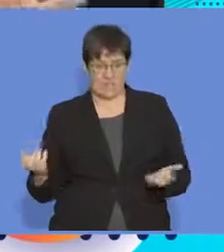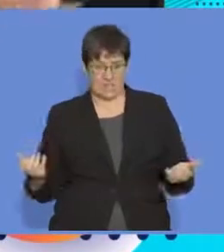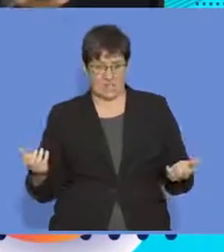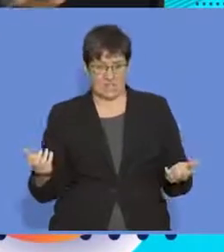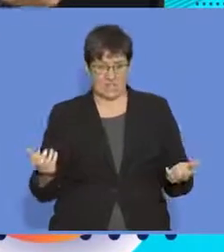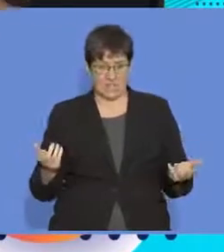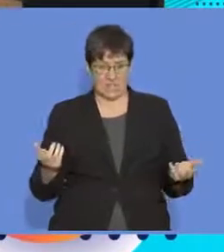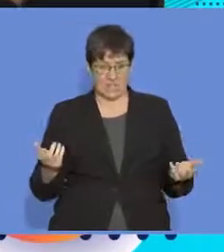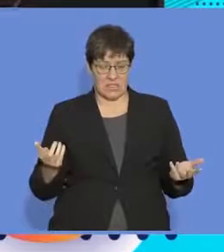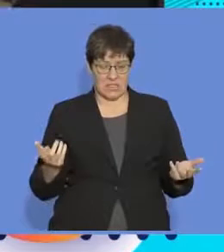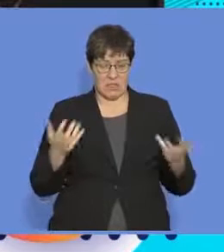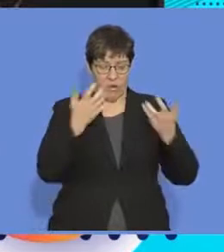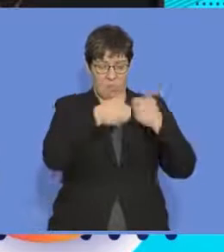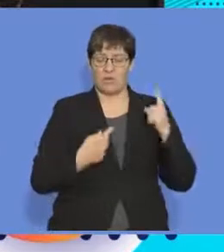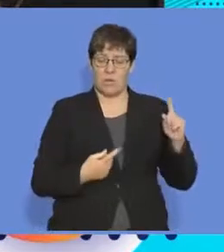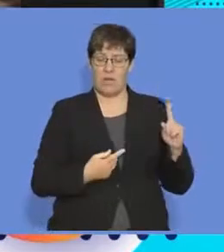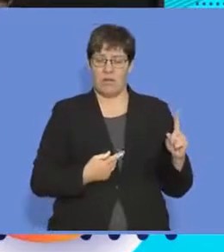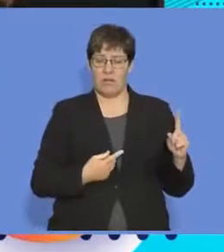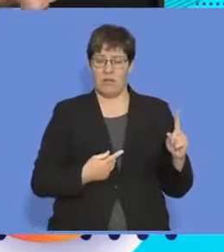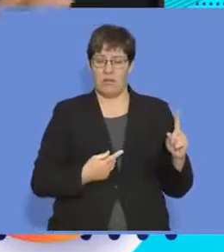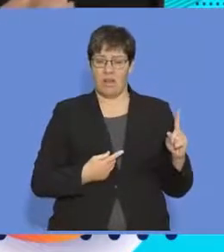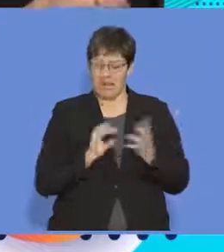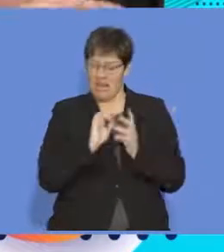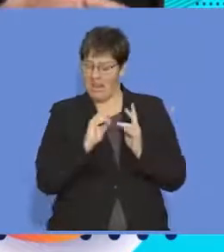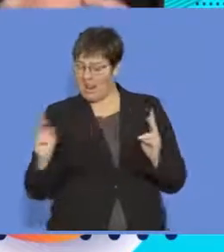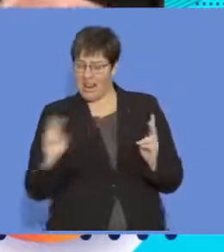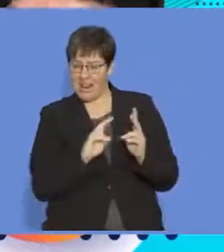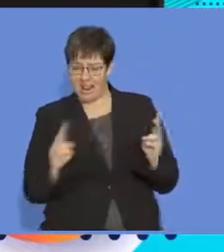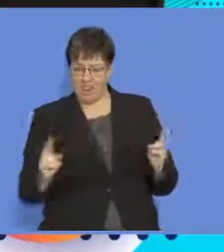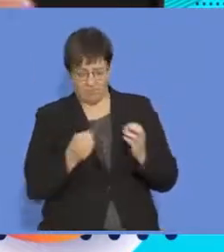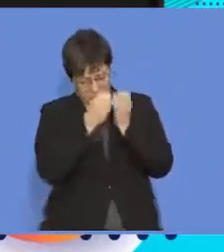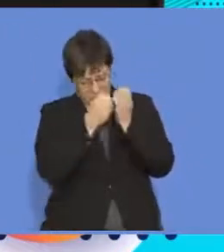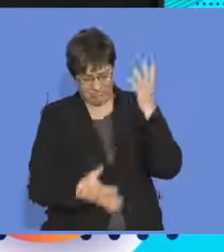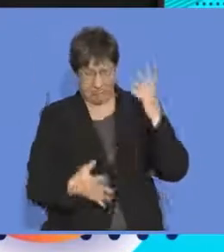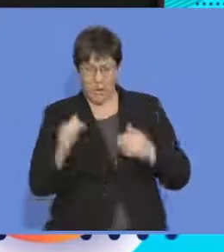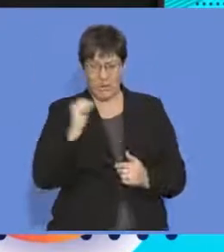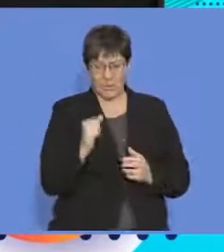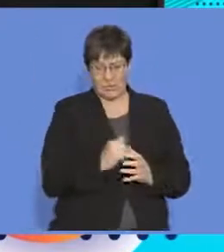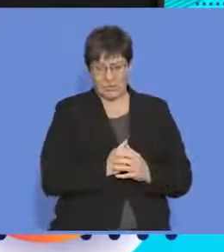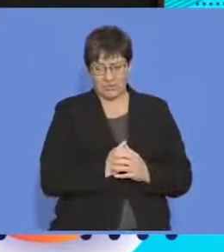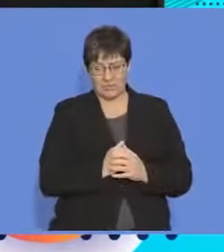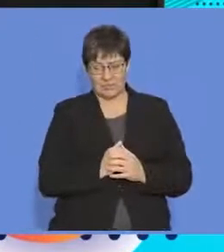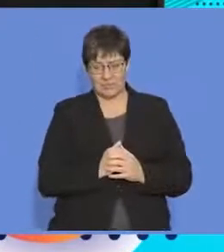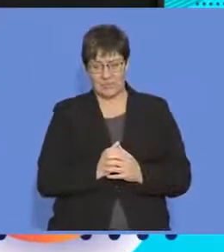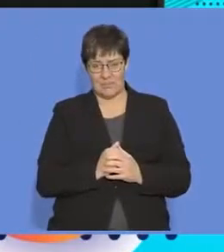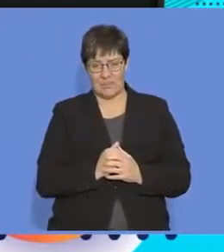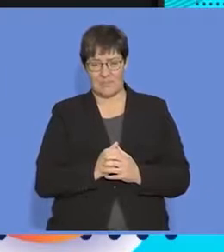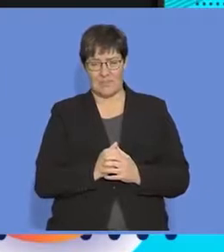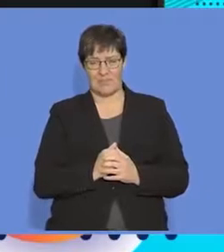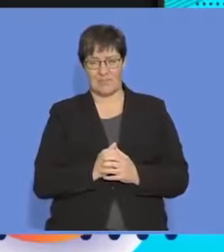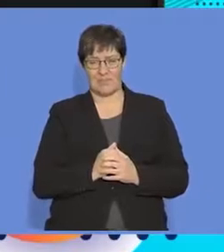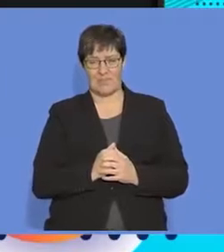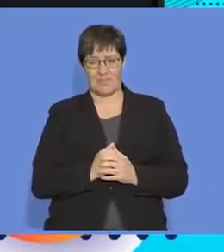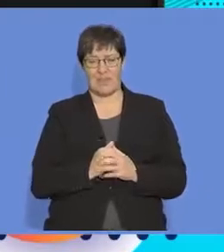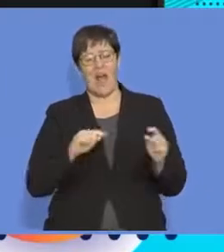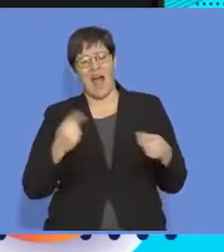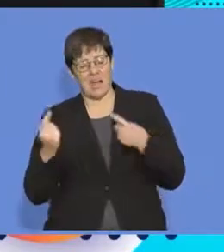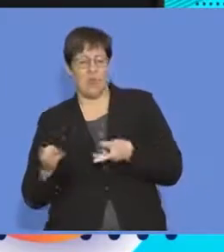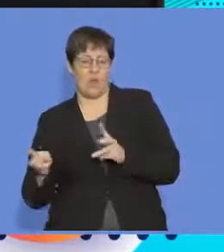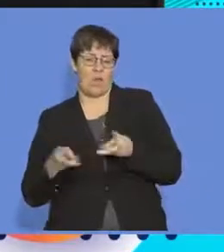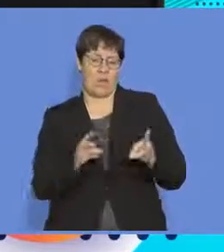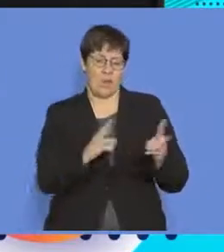50. That's one combination. But how many combinations are there in the lottery? Okay. So that's another